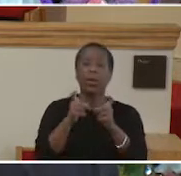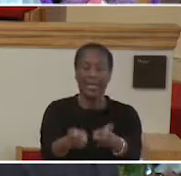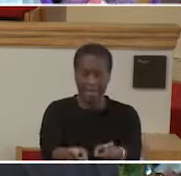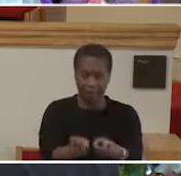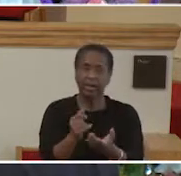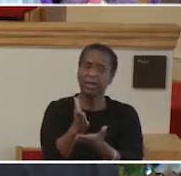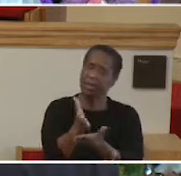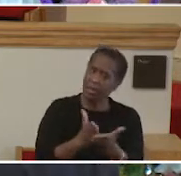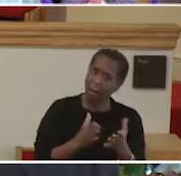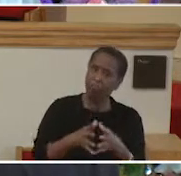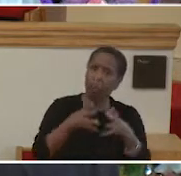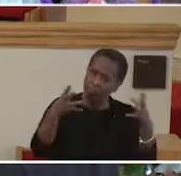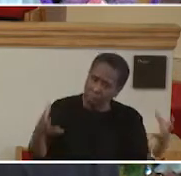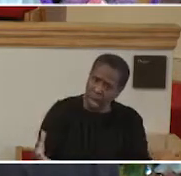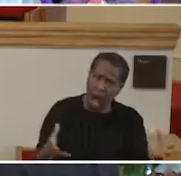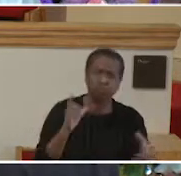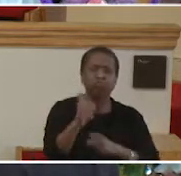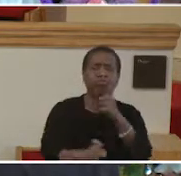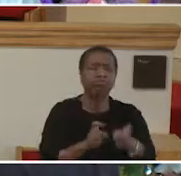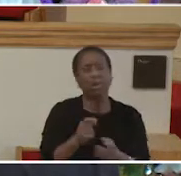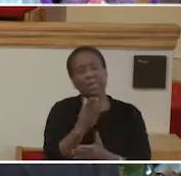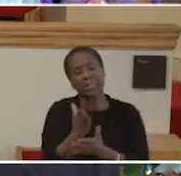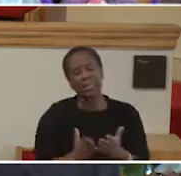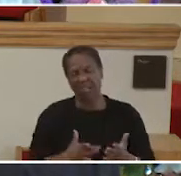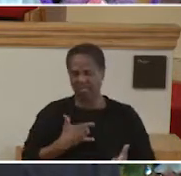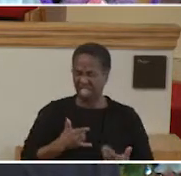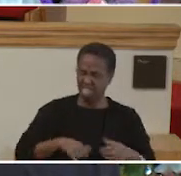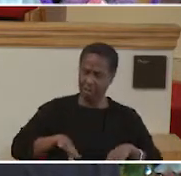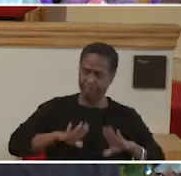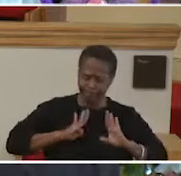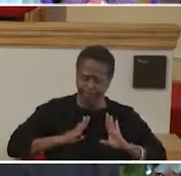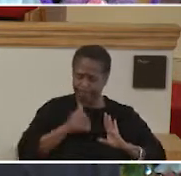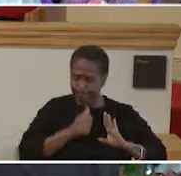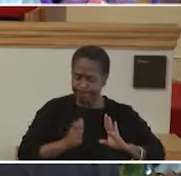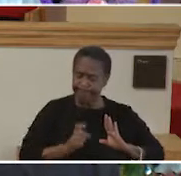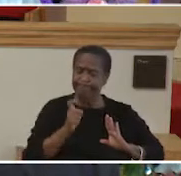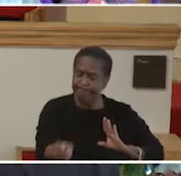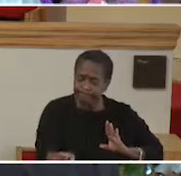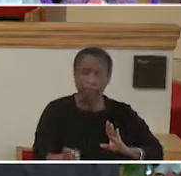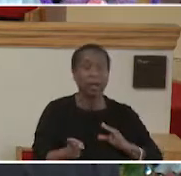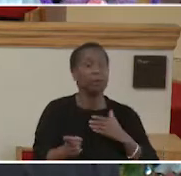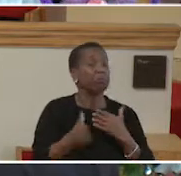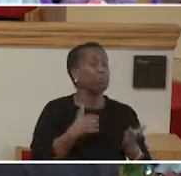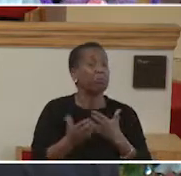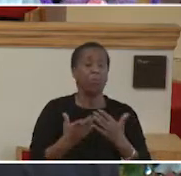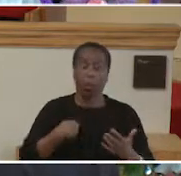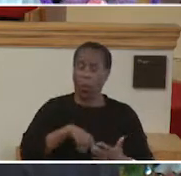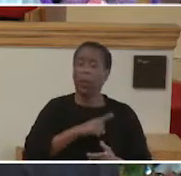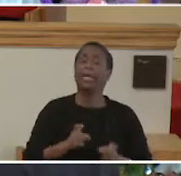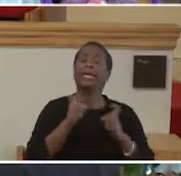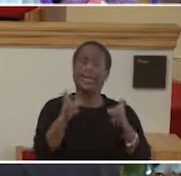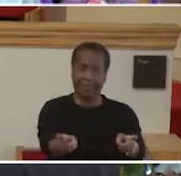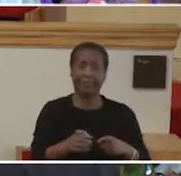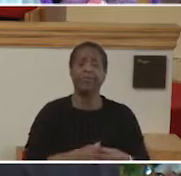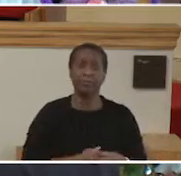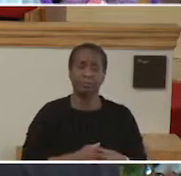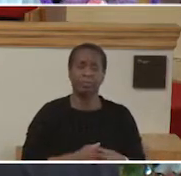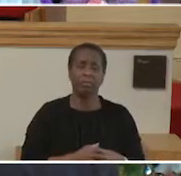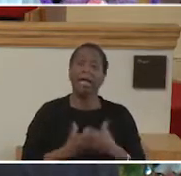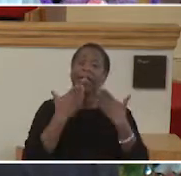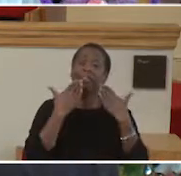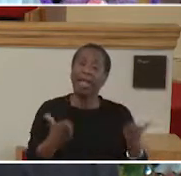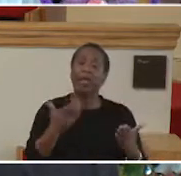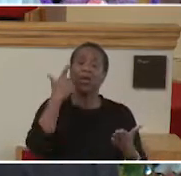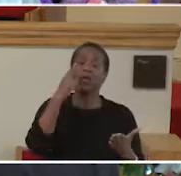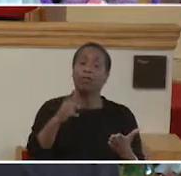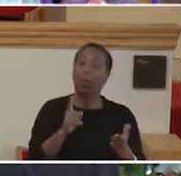in abundance, some from sacrifice. But regardless, we still give. Now we thank you for